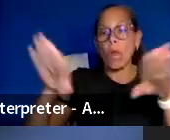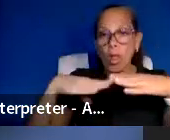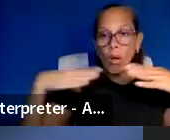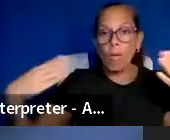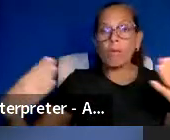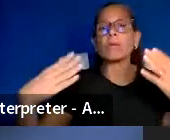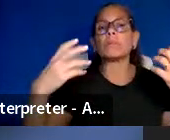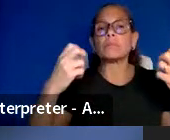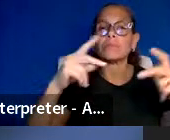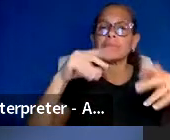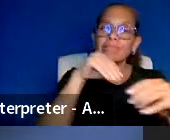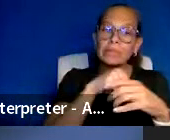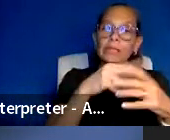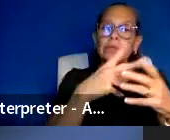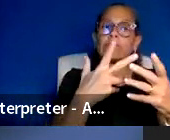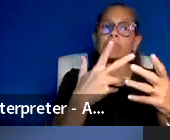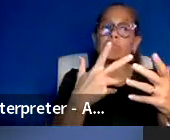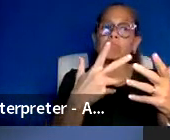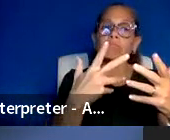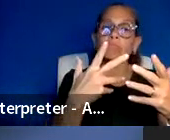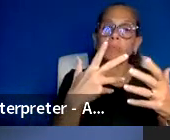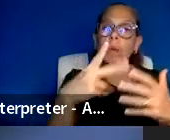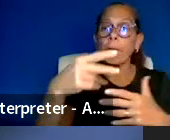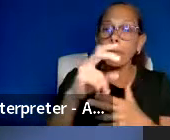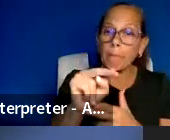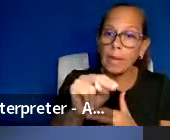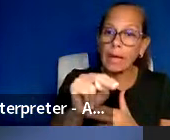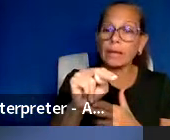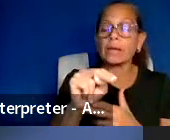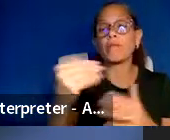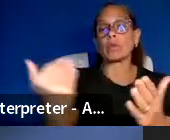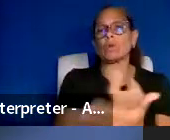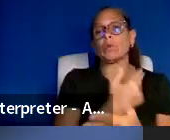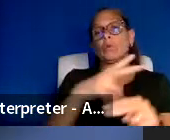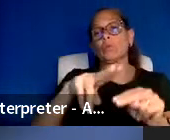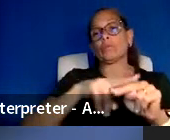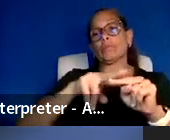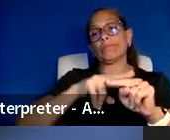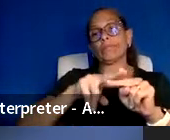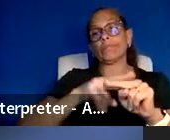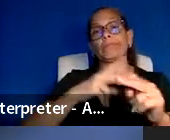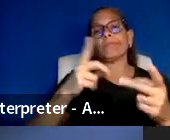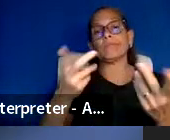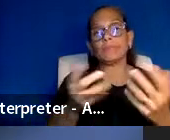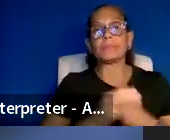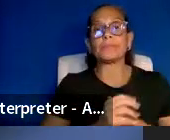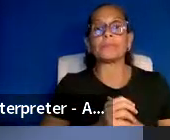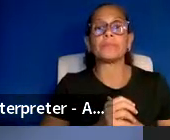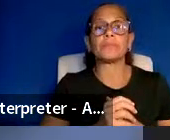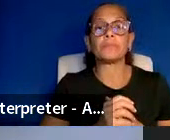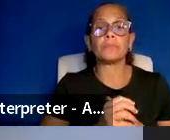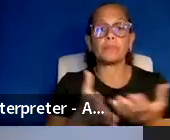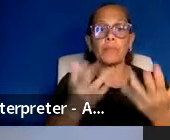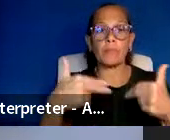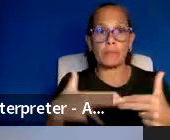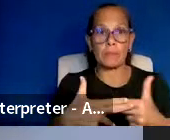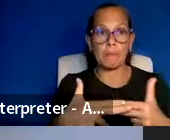slots inside of Penn Station for new Metro North service to Penn. Next slide.